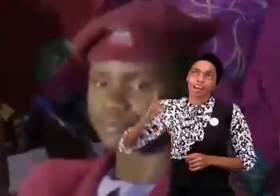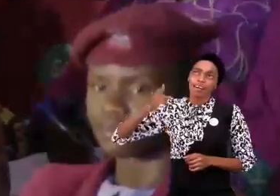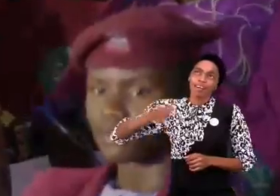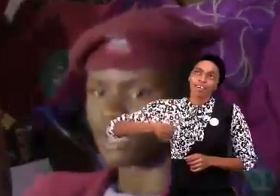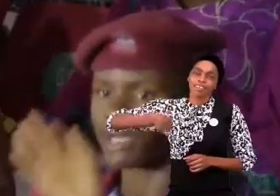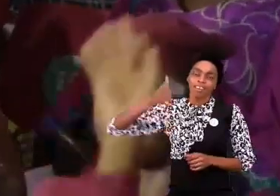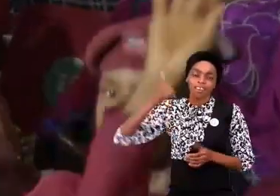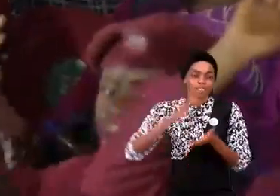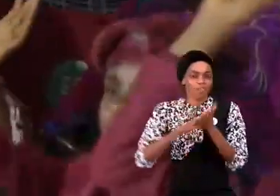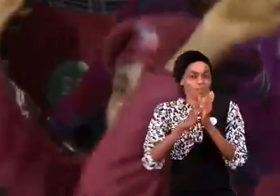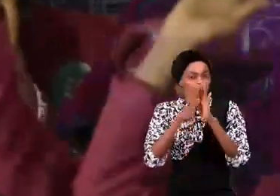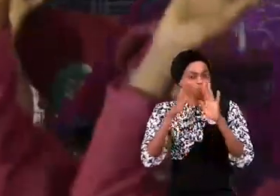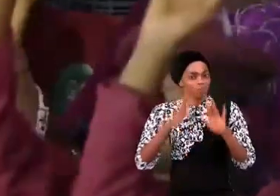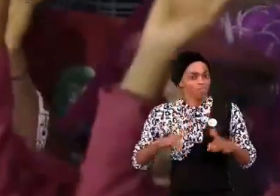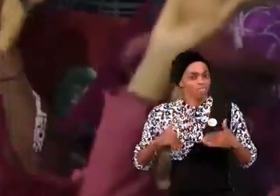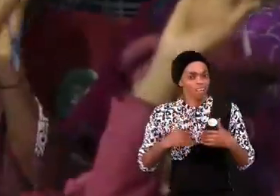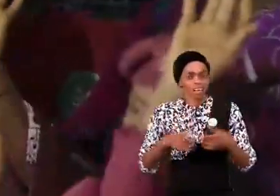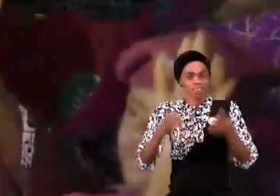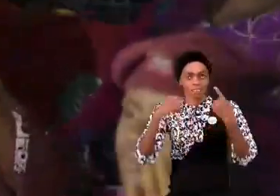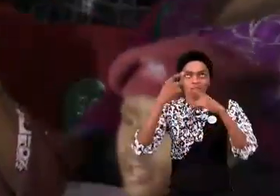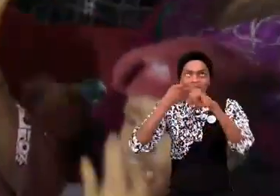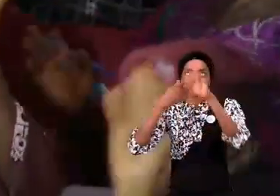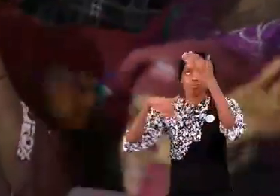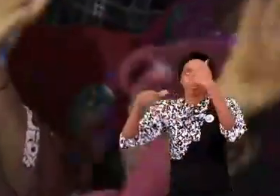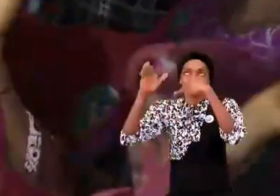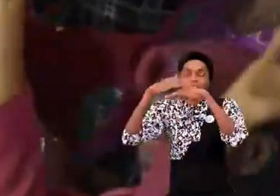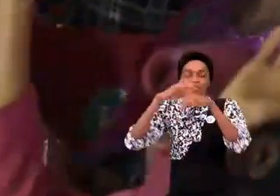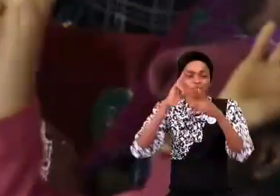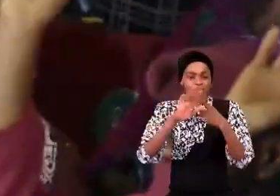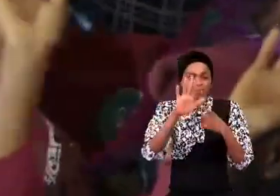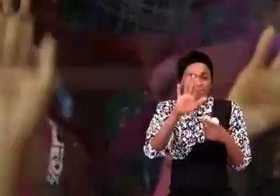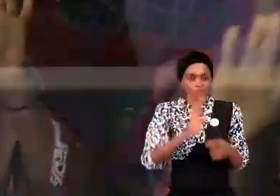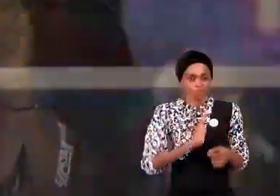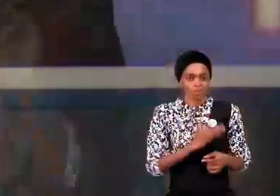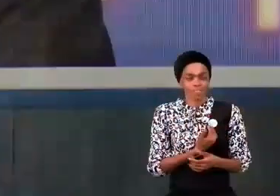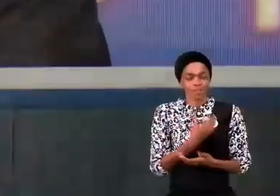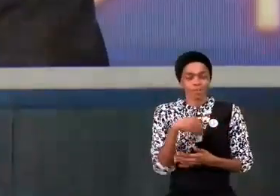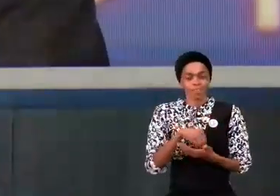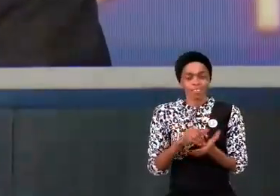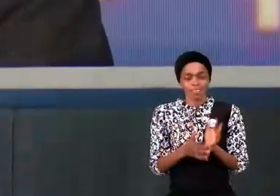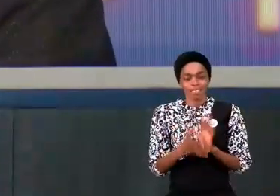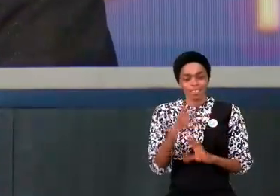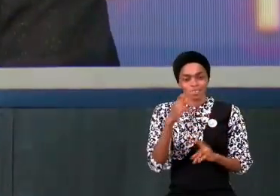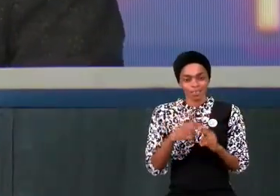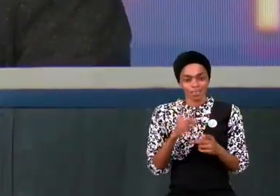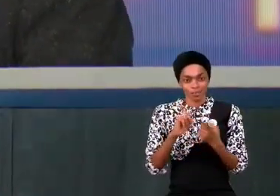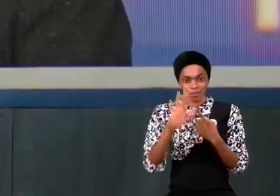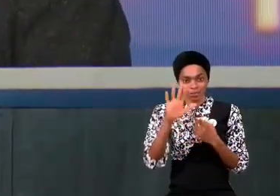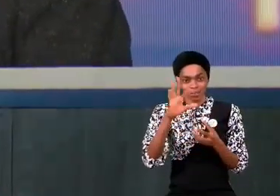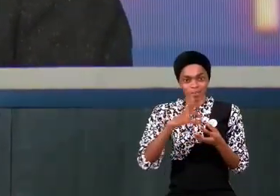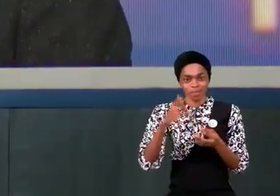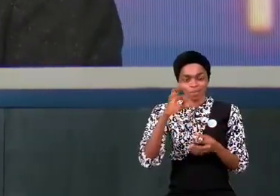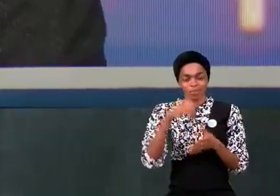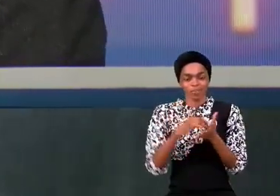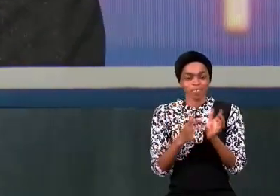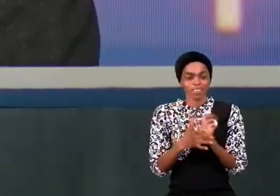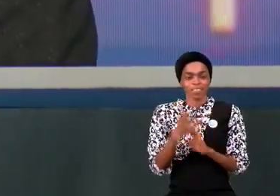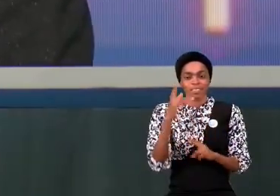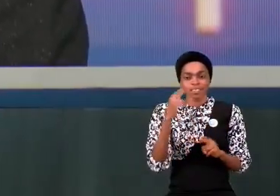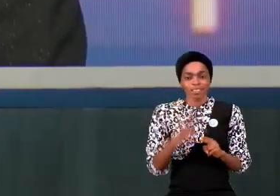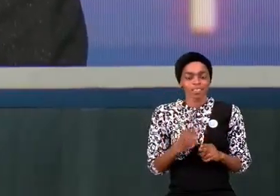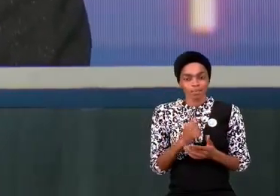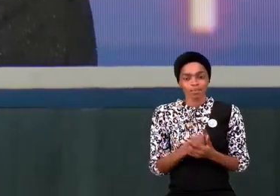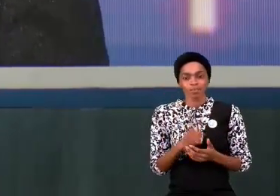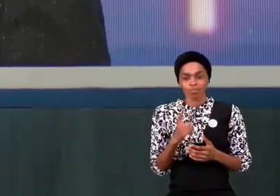soul, to your spirit. You know, when we get the salvation of the Lord, the turbulence in our